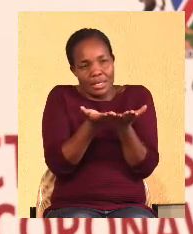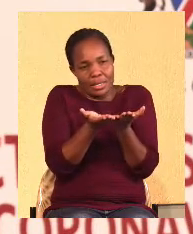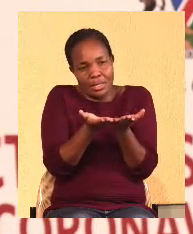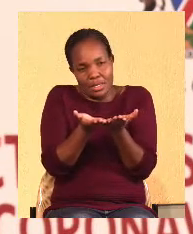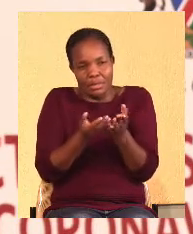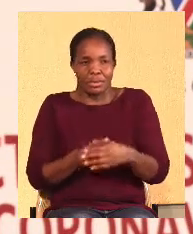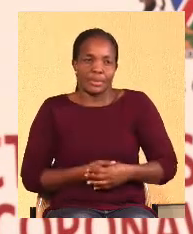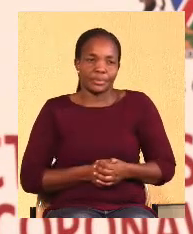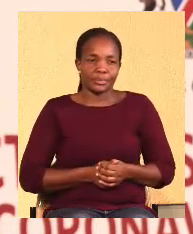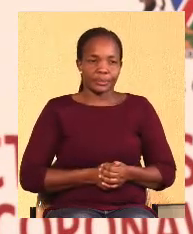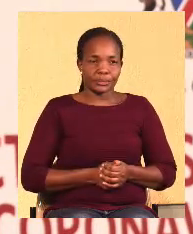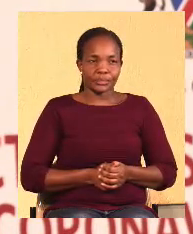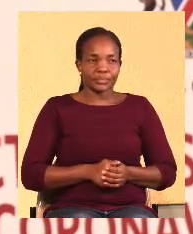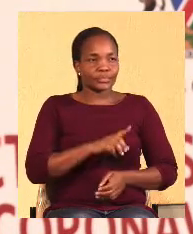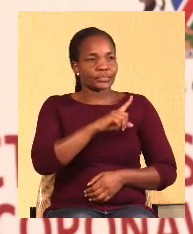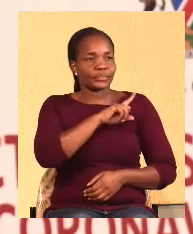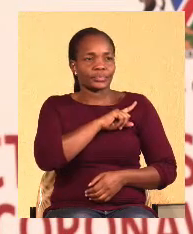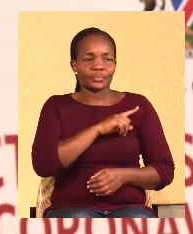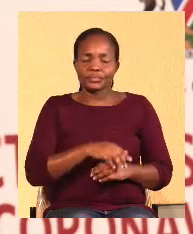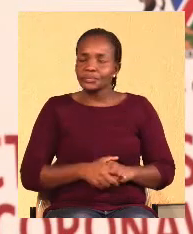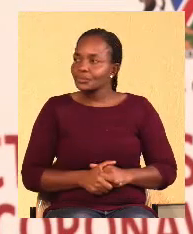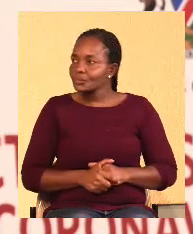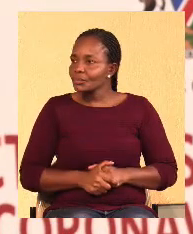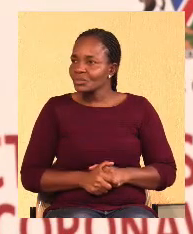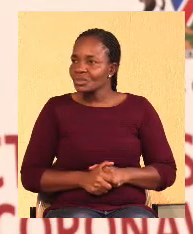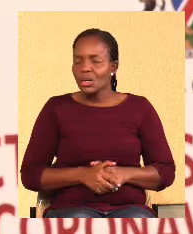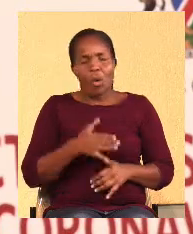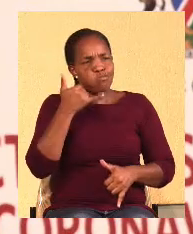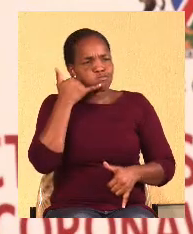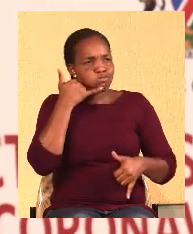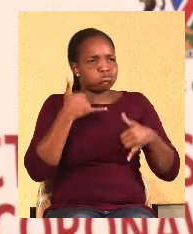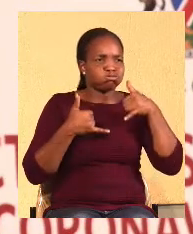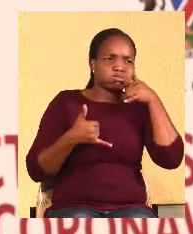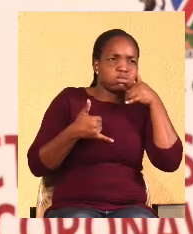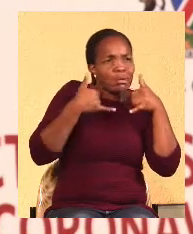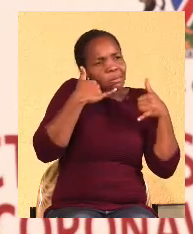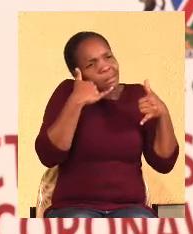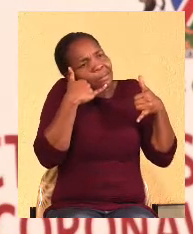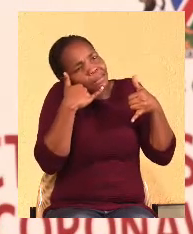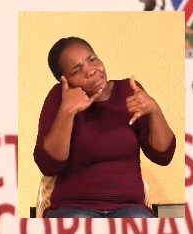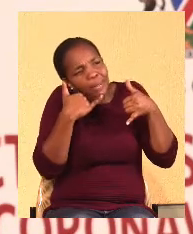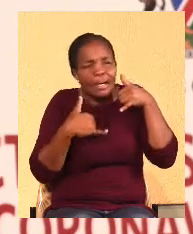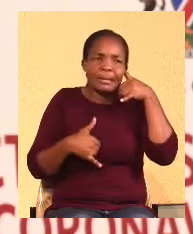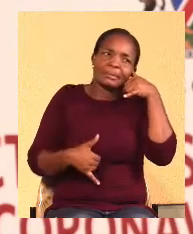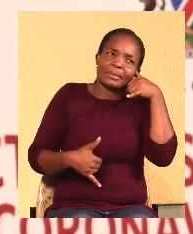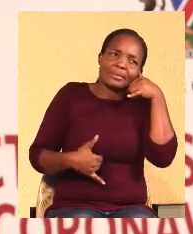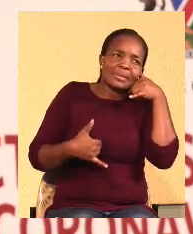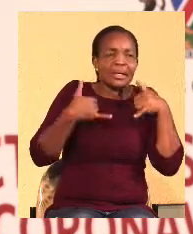And because of the too many calls, sometimes we need